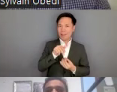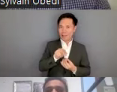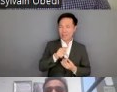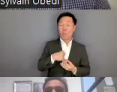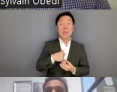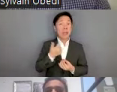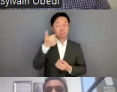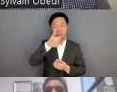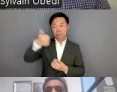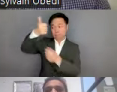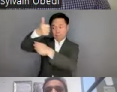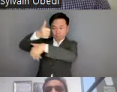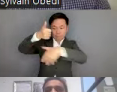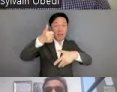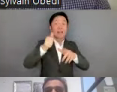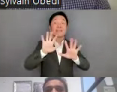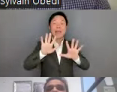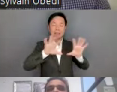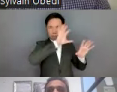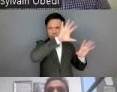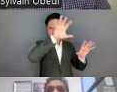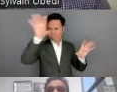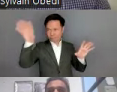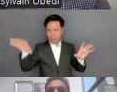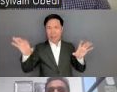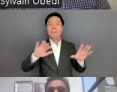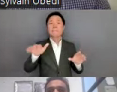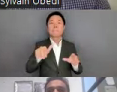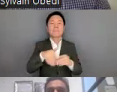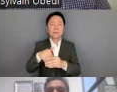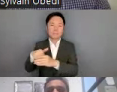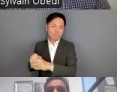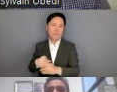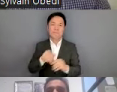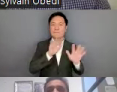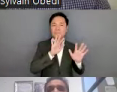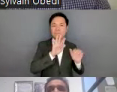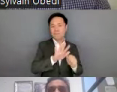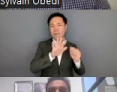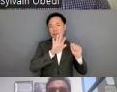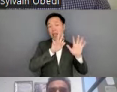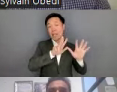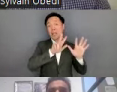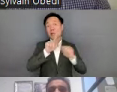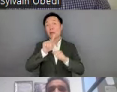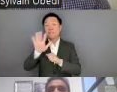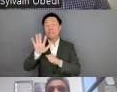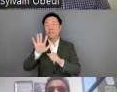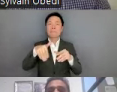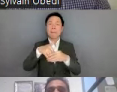than more than 815 members are currently the members of the